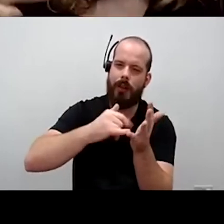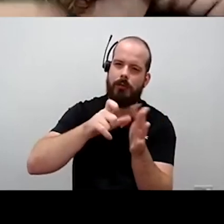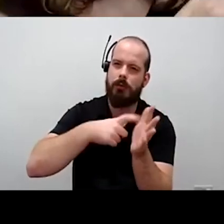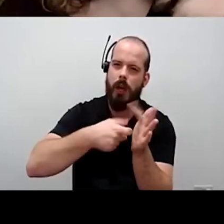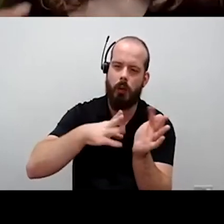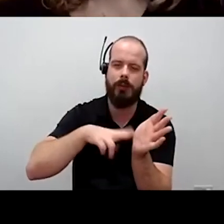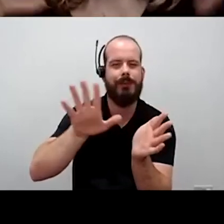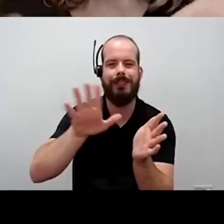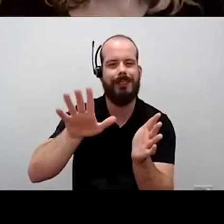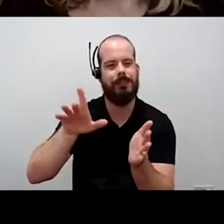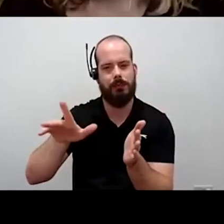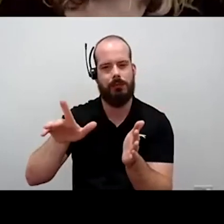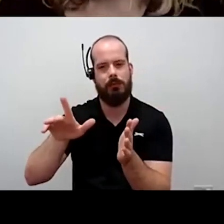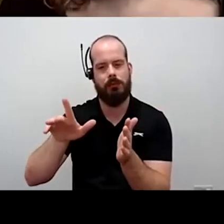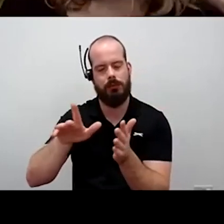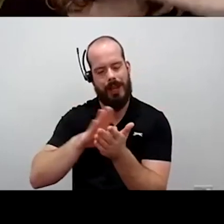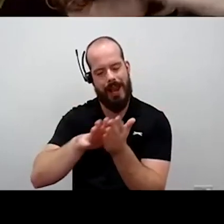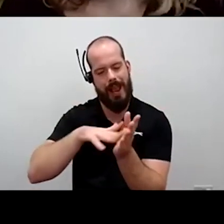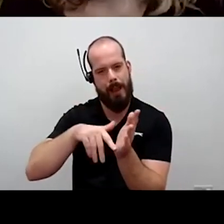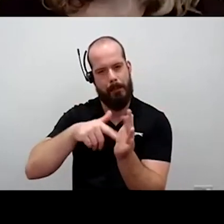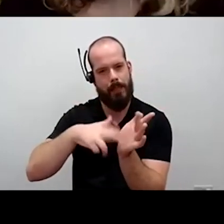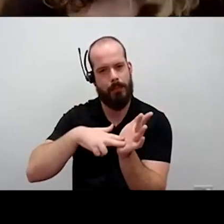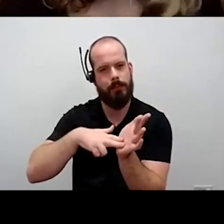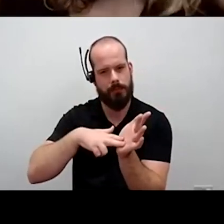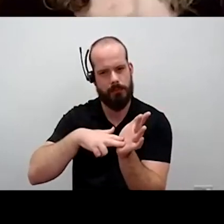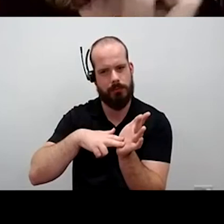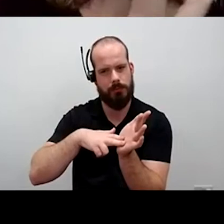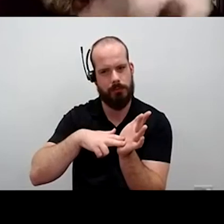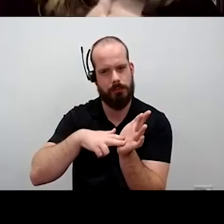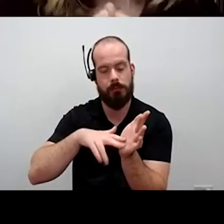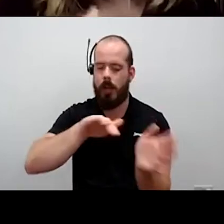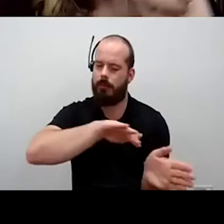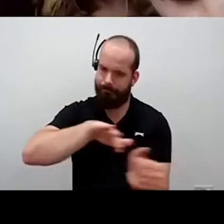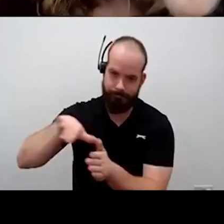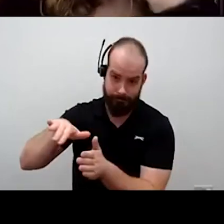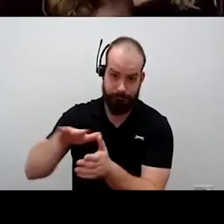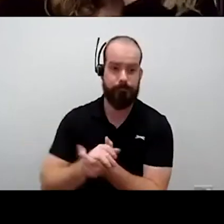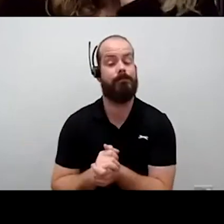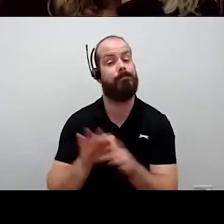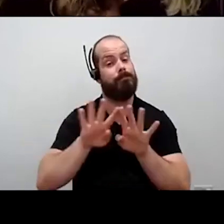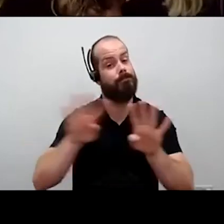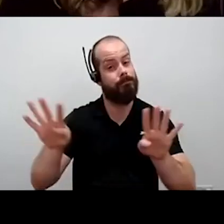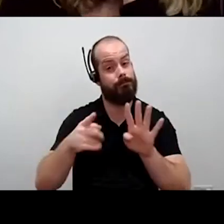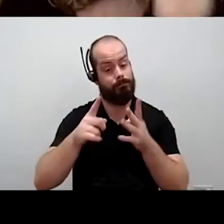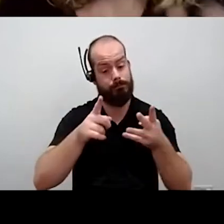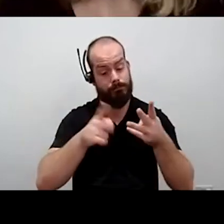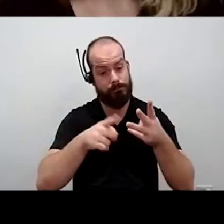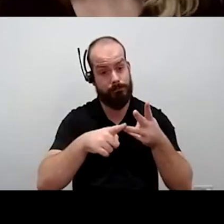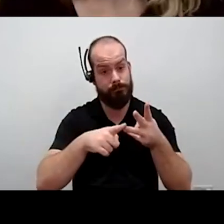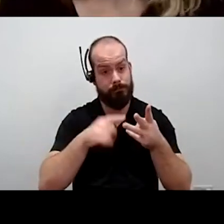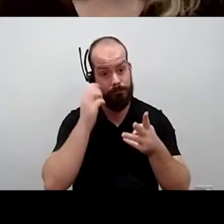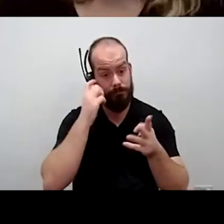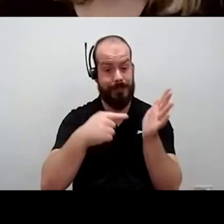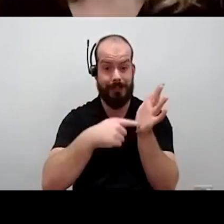how Cold War influenced climate change science as much as anything else. Anyway, next panelist, we have Timon Wernhat from the